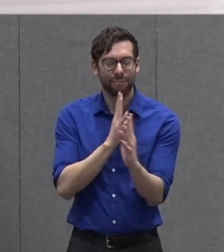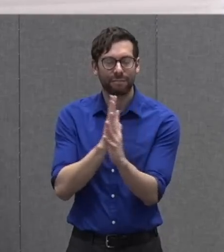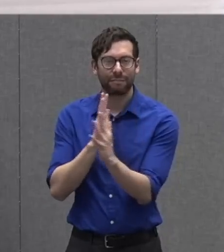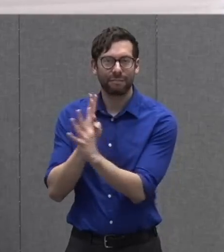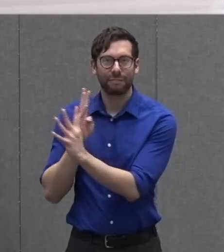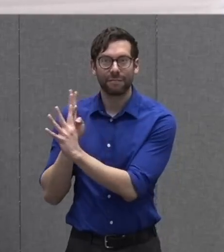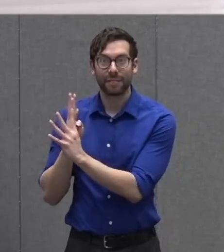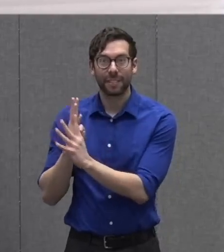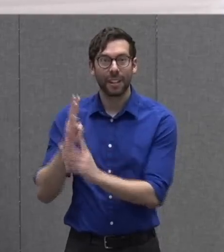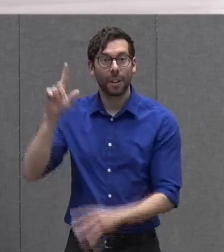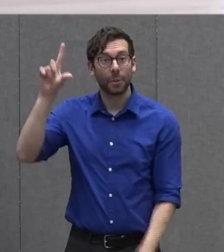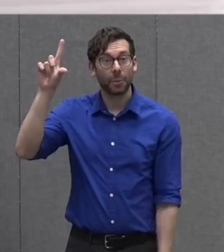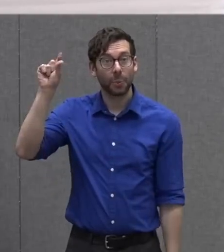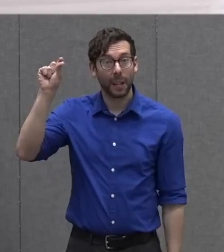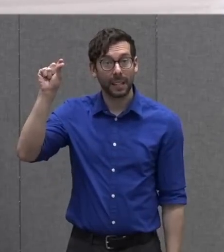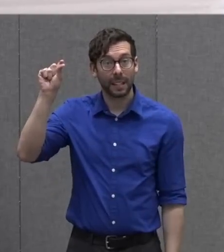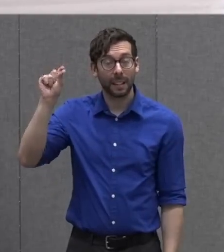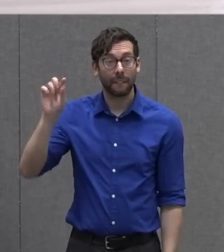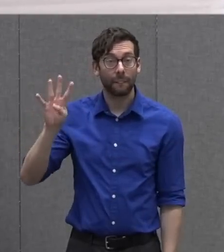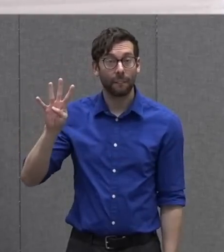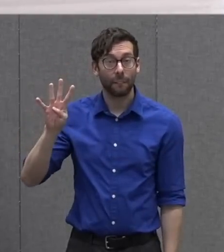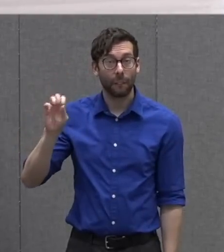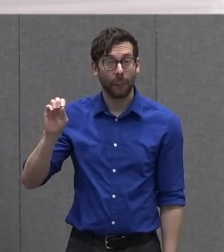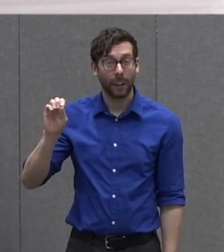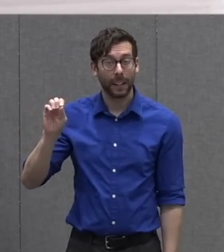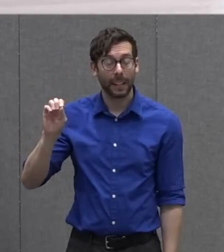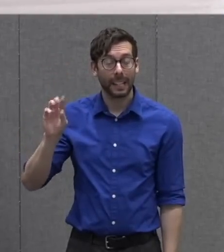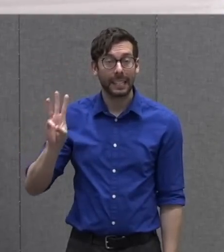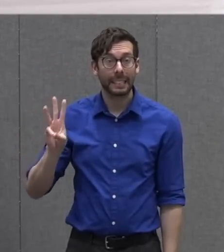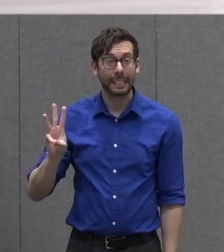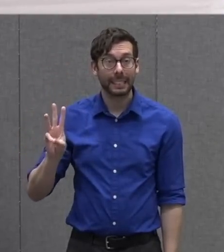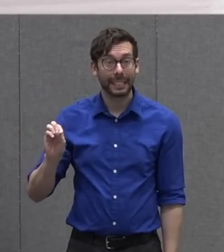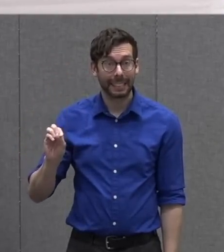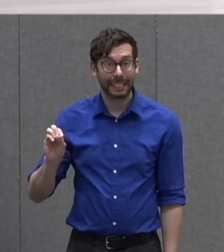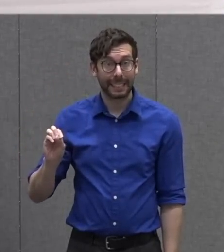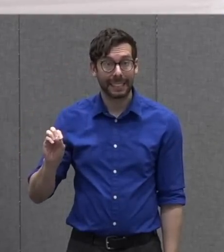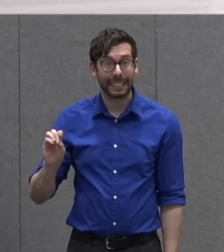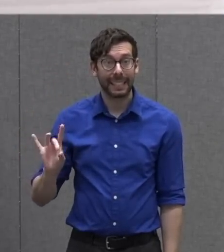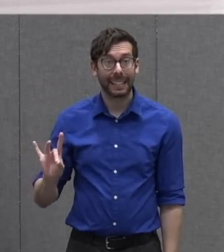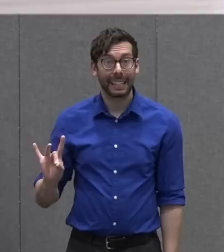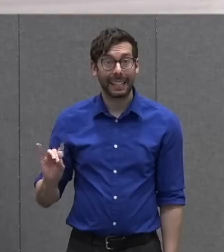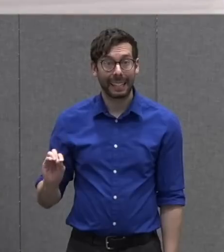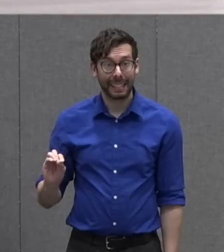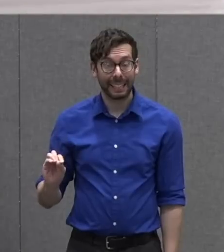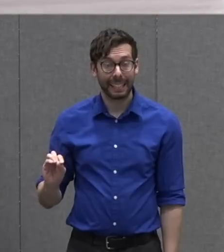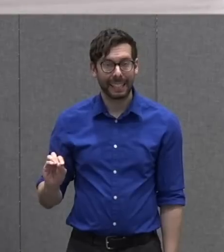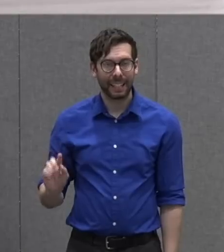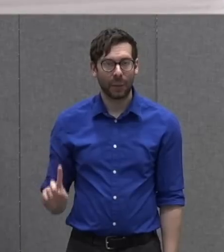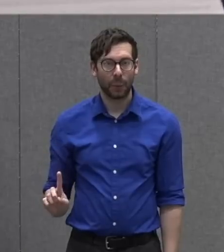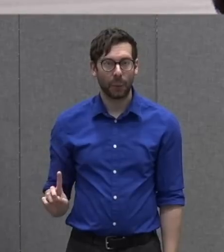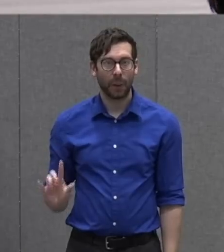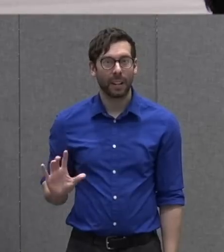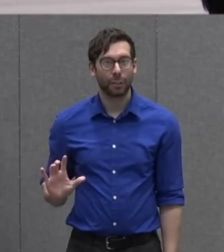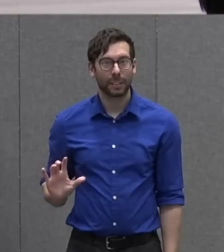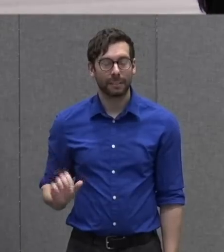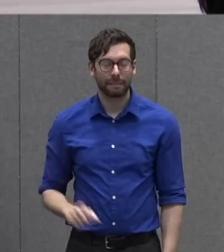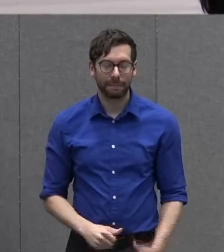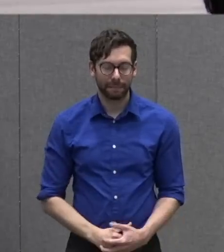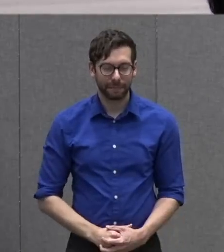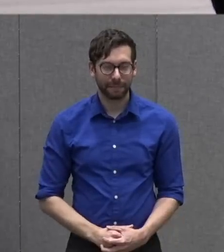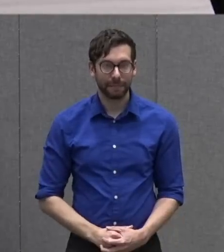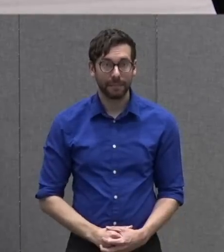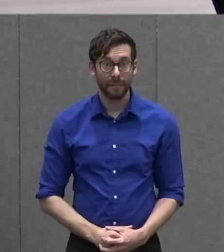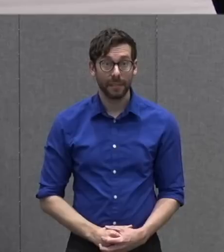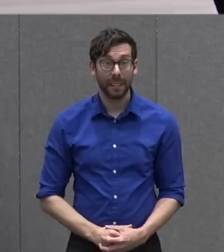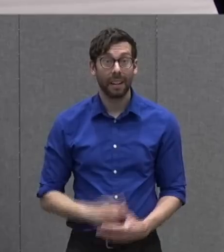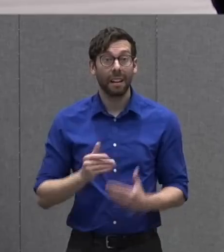20, 40, 60, 80, and 100. Then they broke up